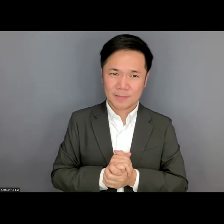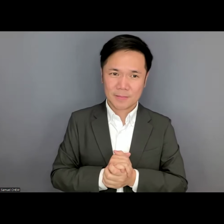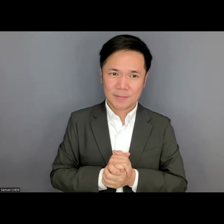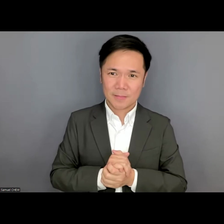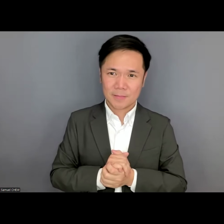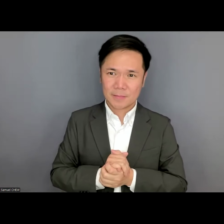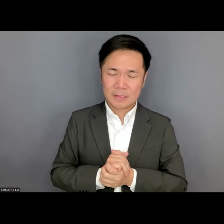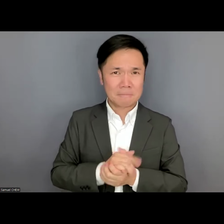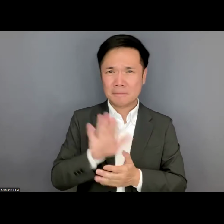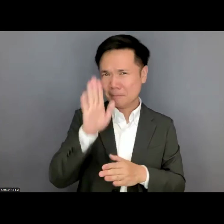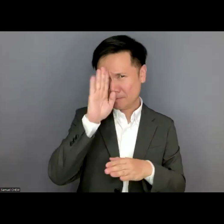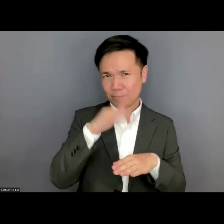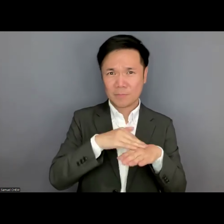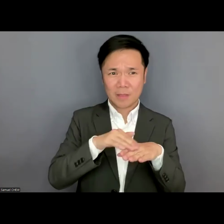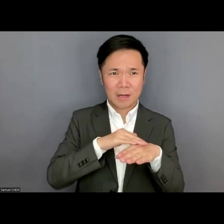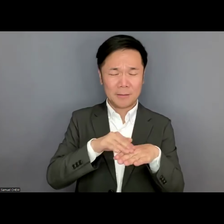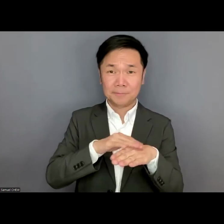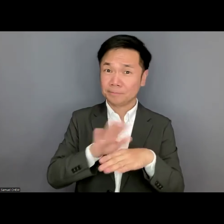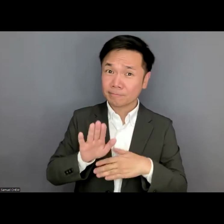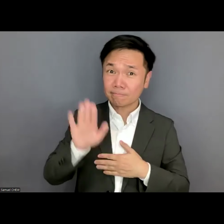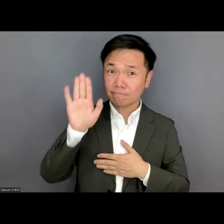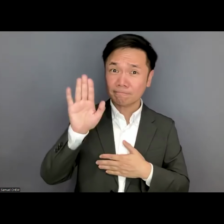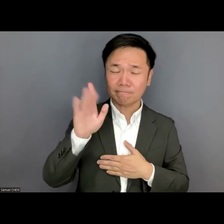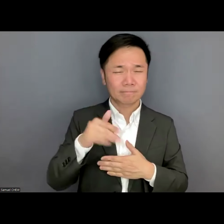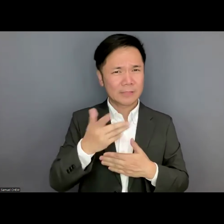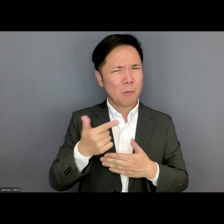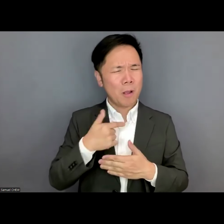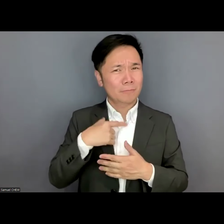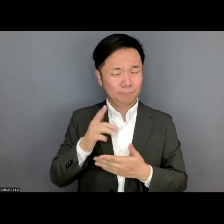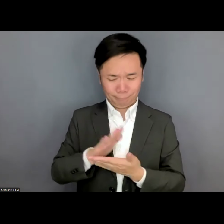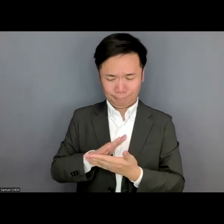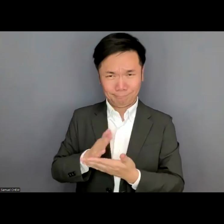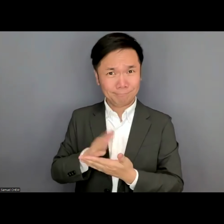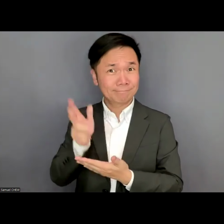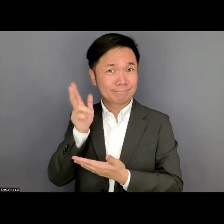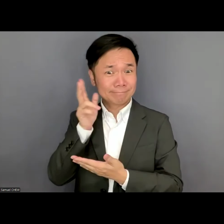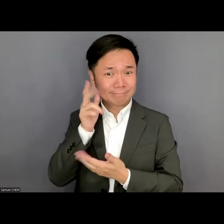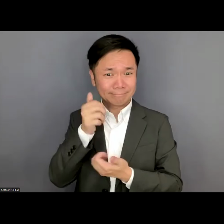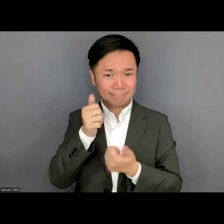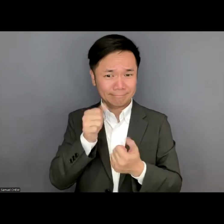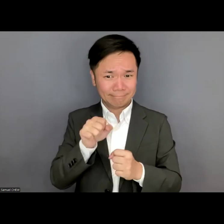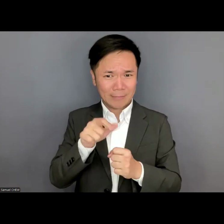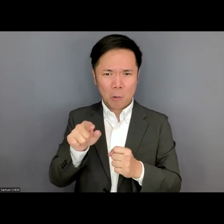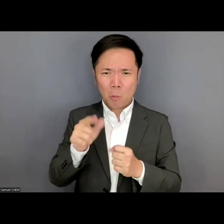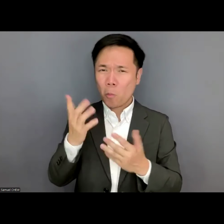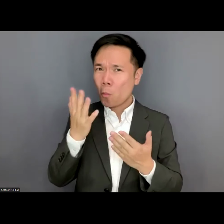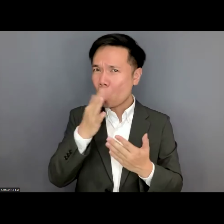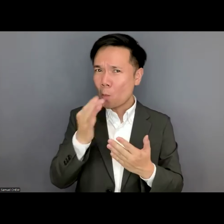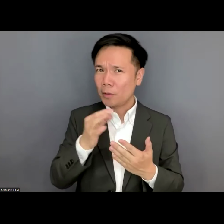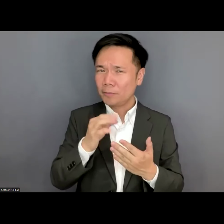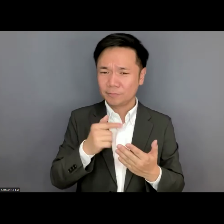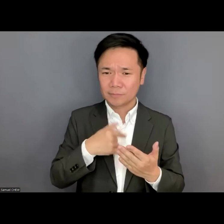Oh, sorry, I'm jumping in here. I just want to make sure our interpretation is working correctly, as I don't seem to be.